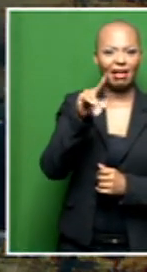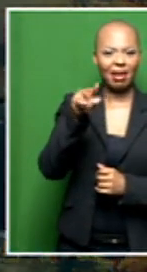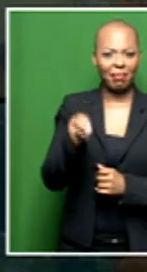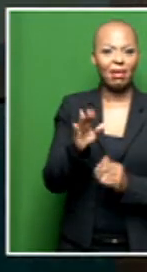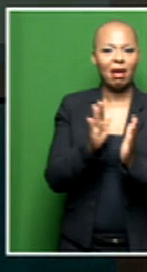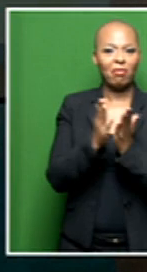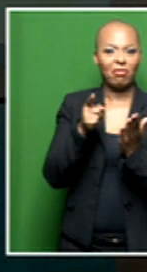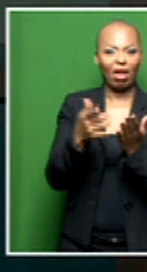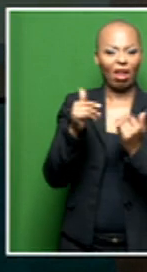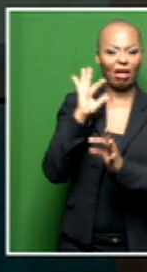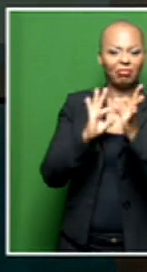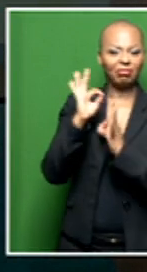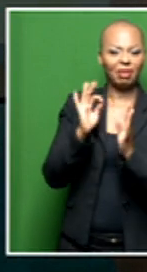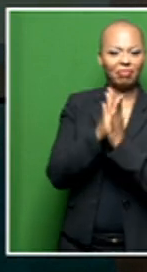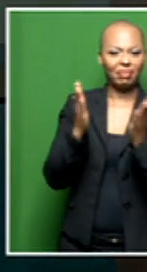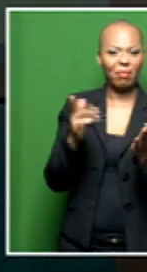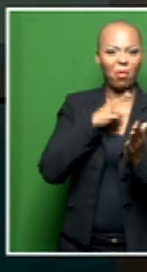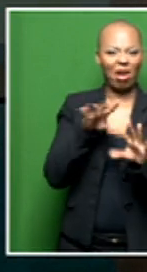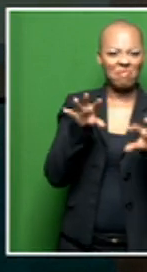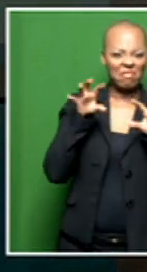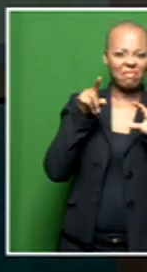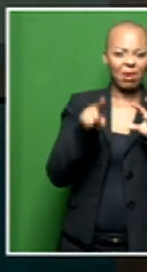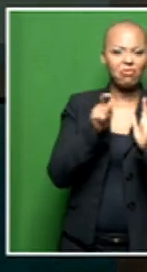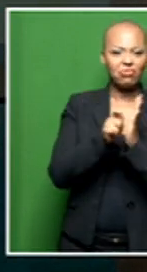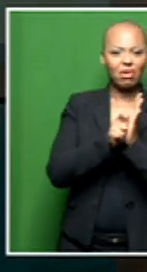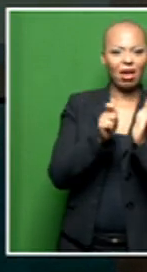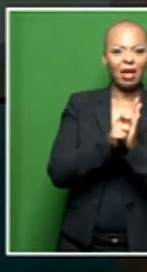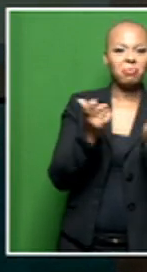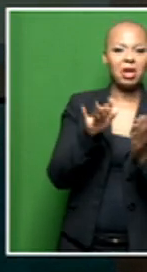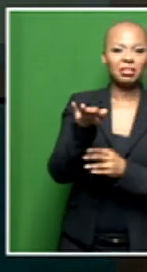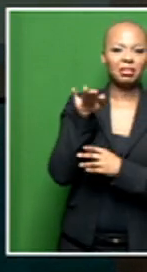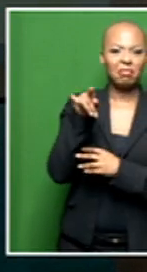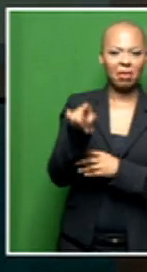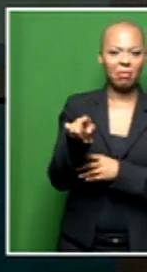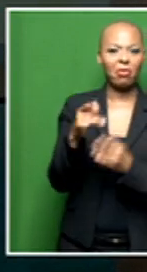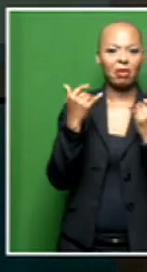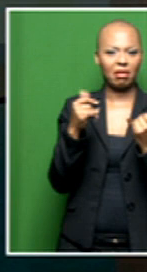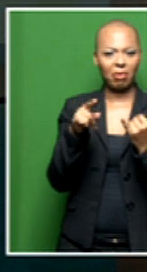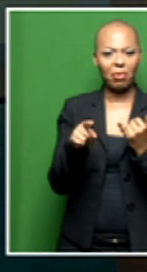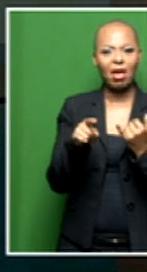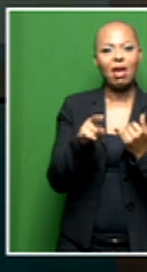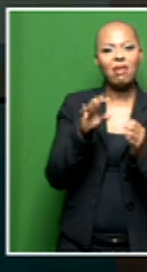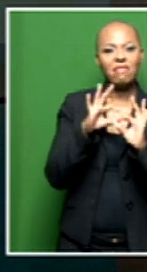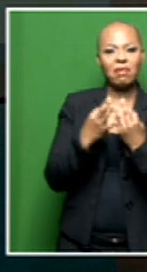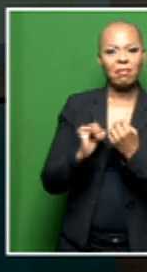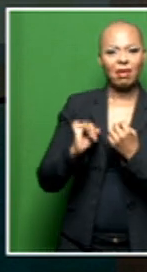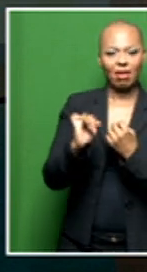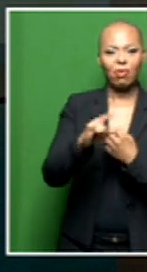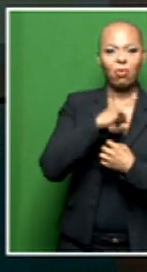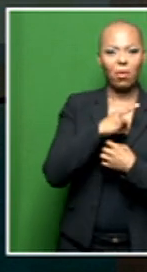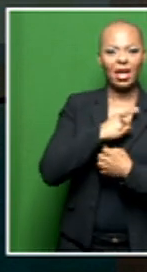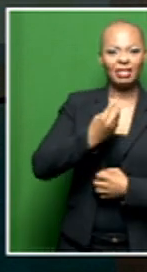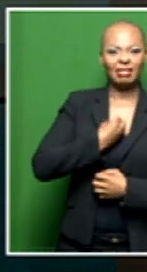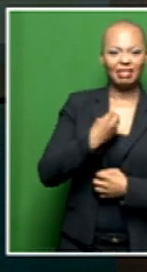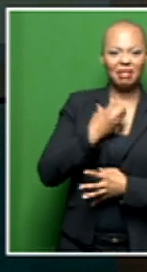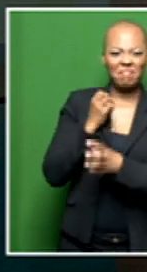takes us on a thrilling ride to a Zimbabwean farm and introduces us to the Hay family, especially teenage Kat,